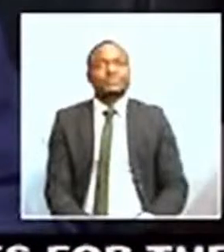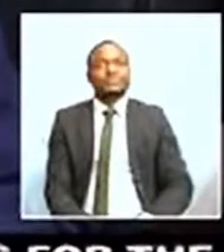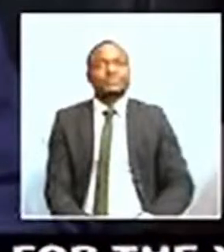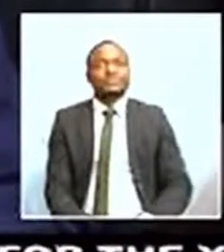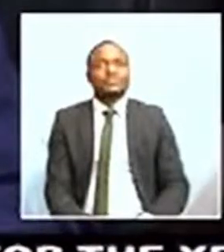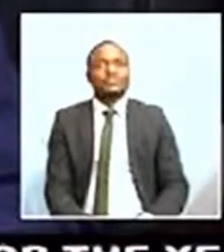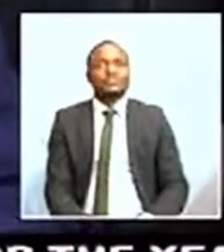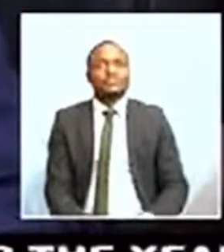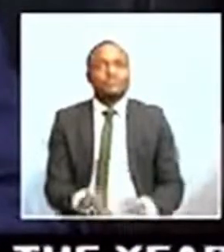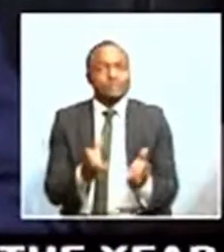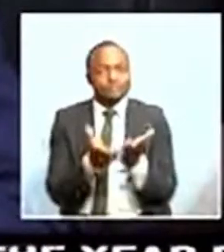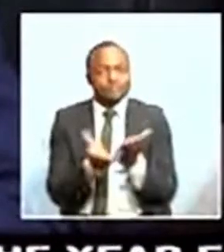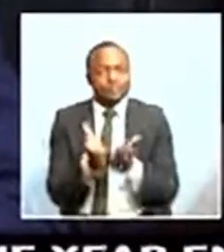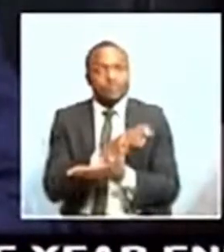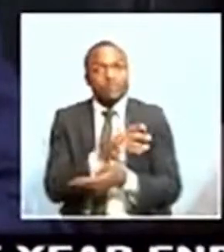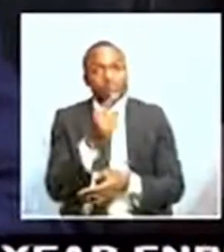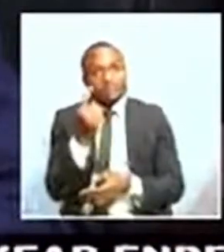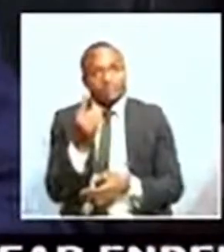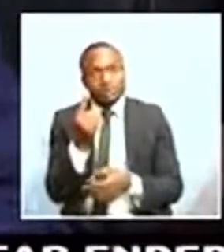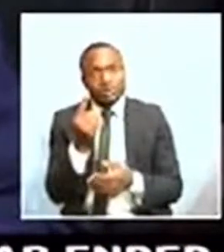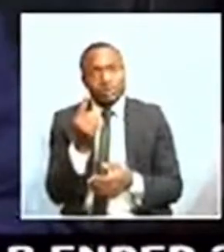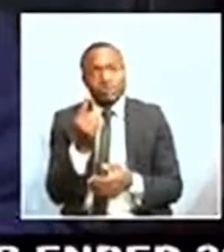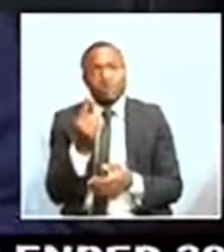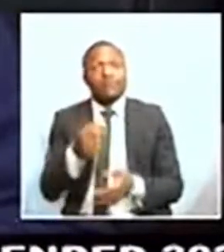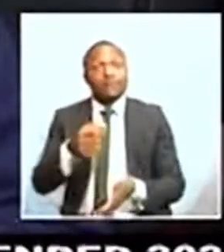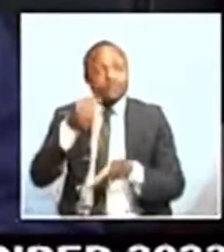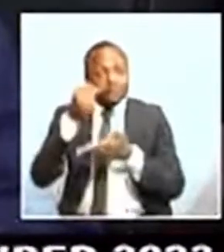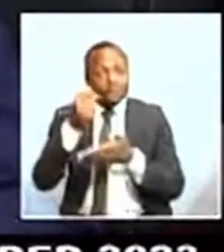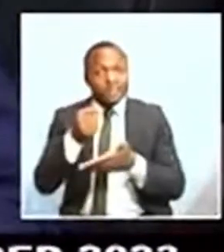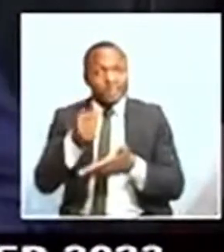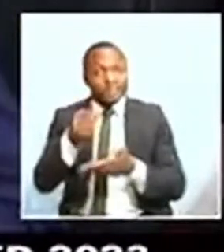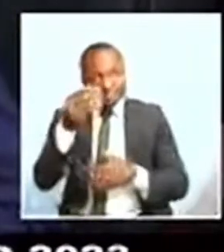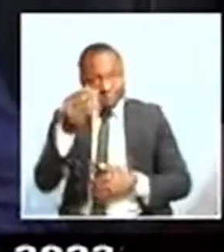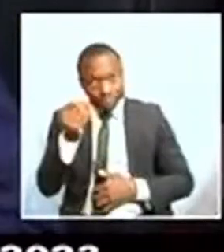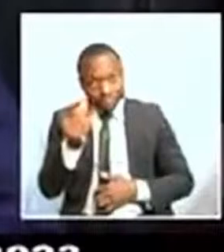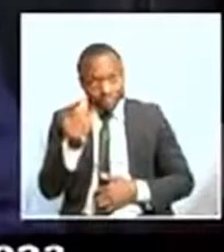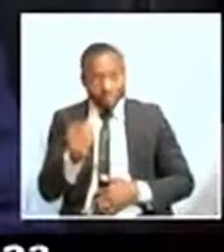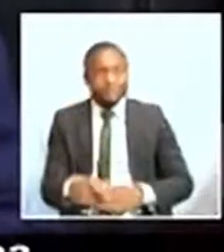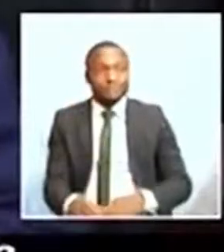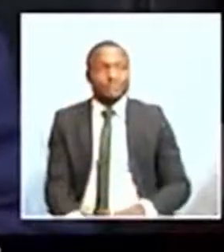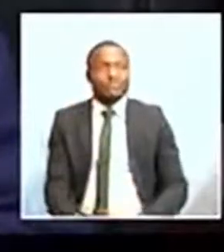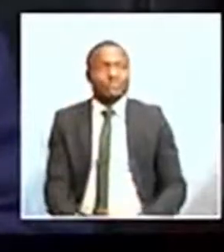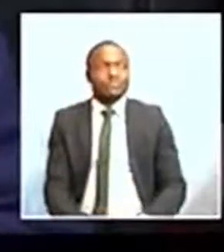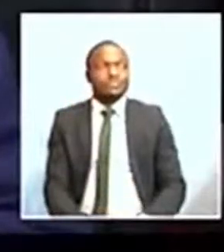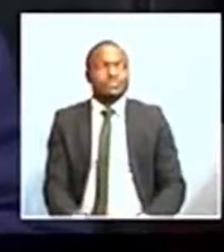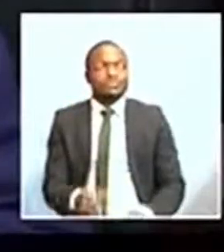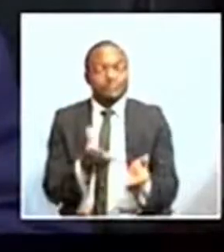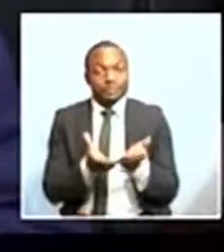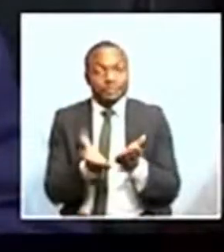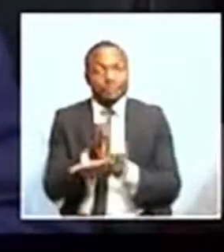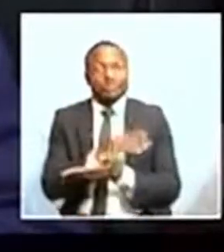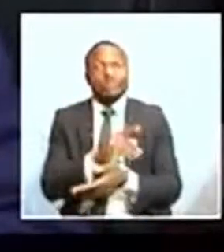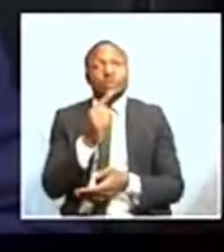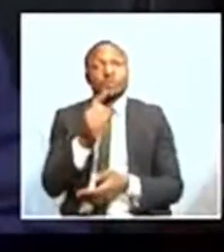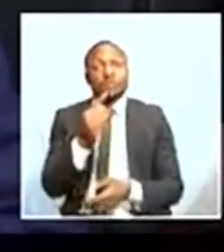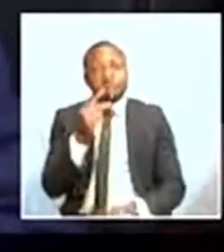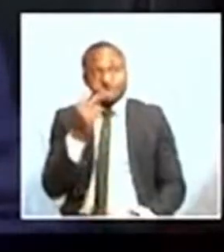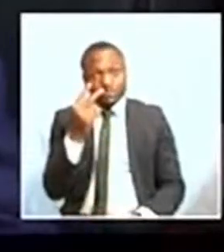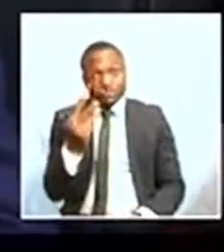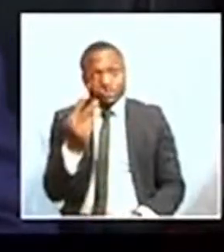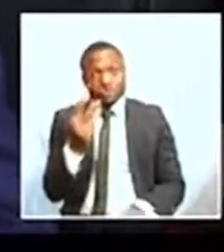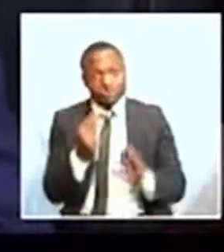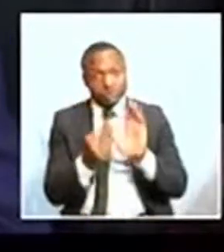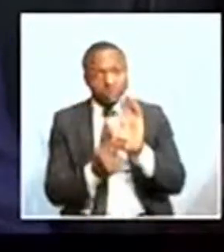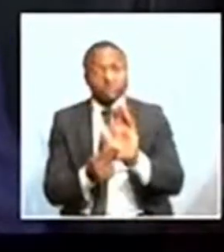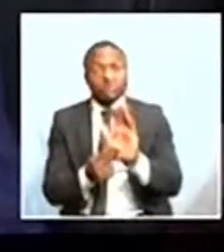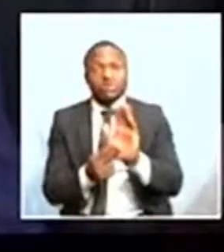We can go to page 1 through page 2, budget and income. But page 1 and 2 is showing source